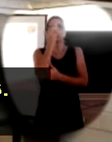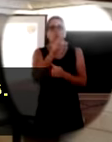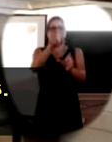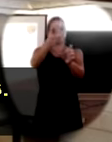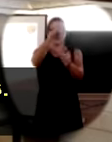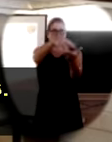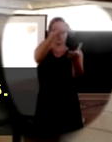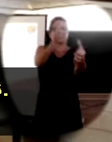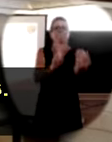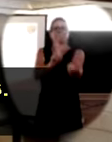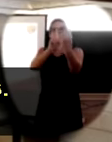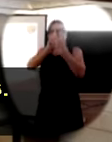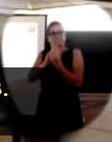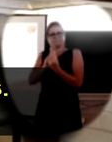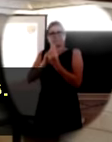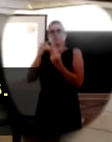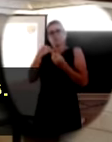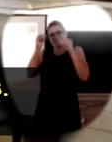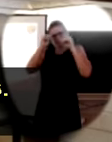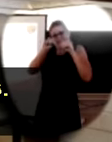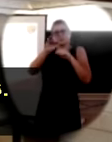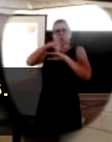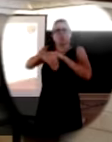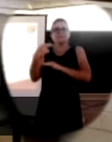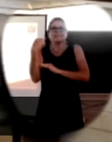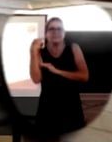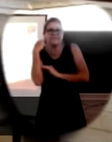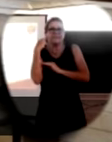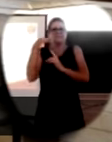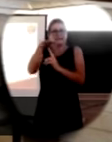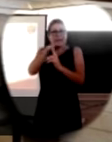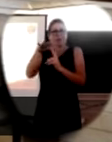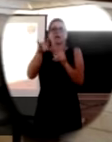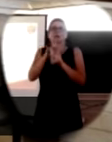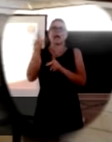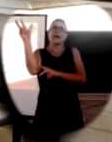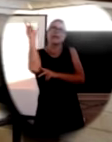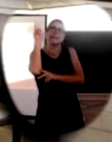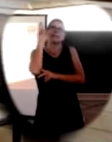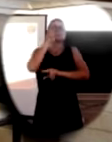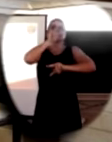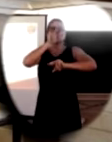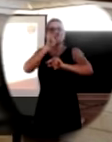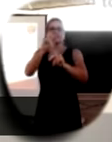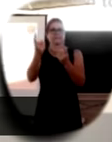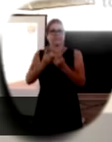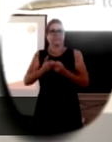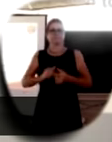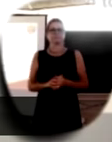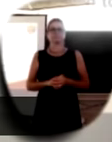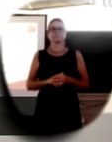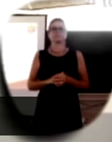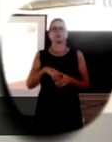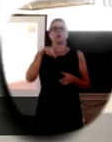them deaf-specific lessons, so looking at listening, audition, all of those things. The